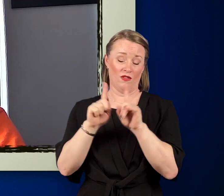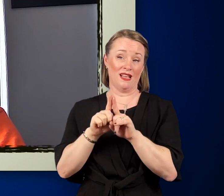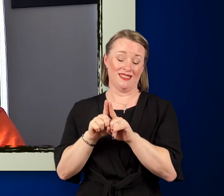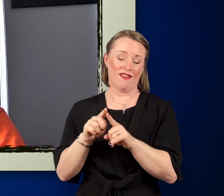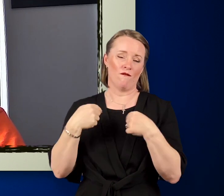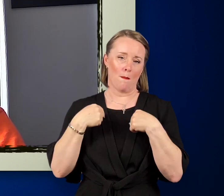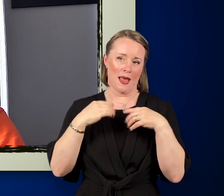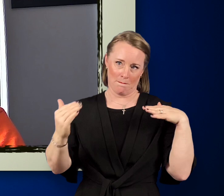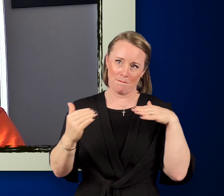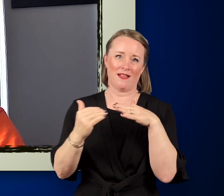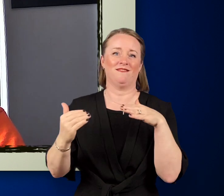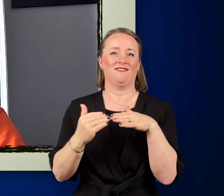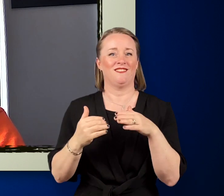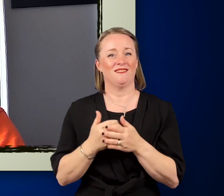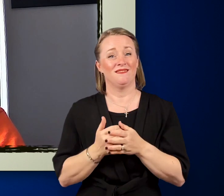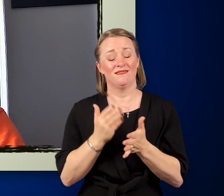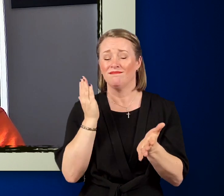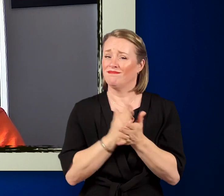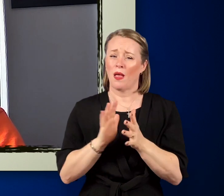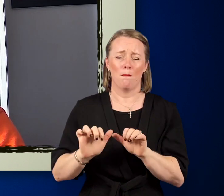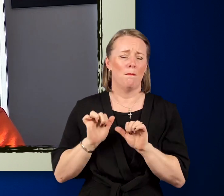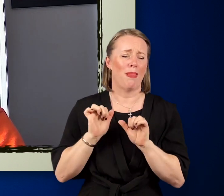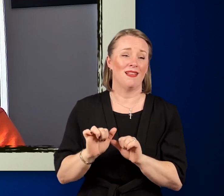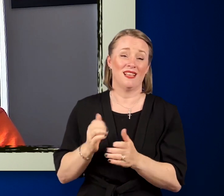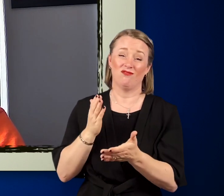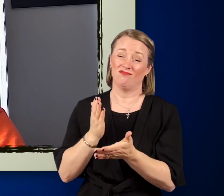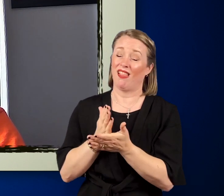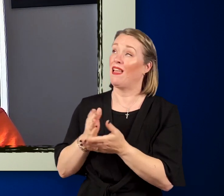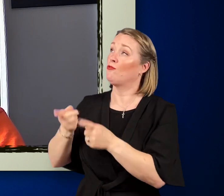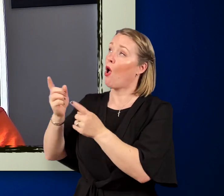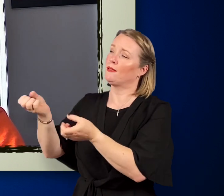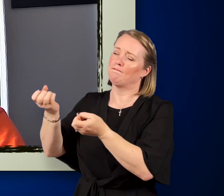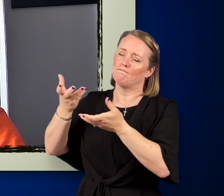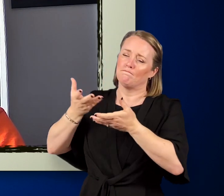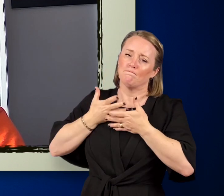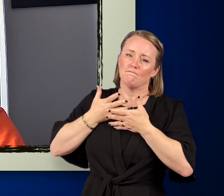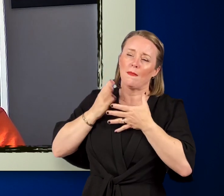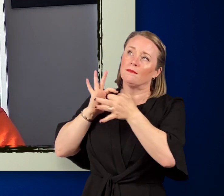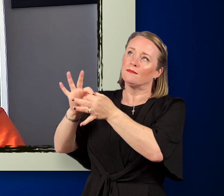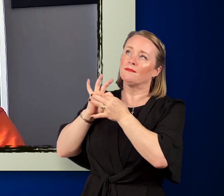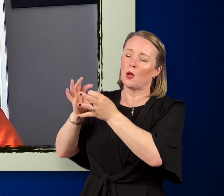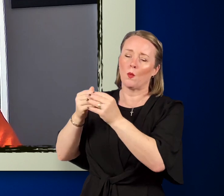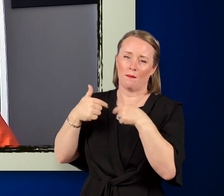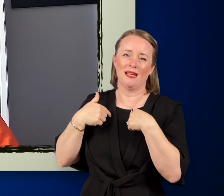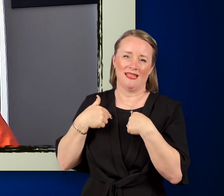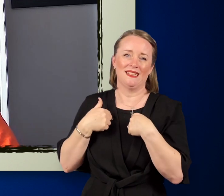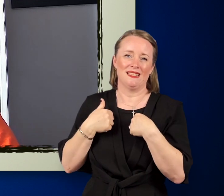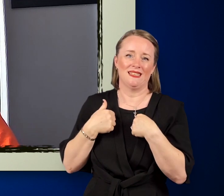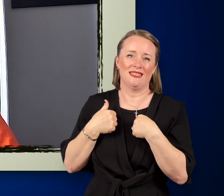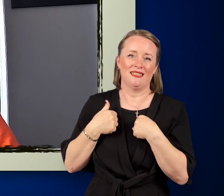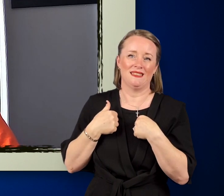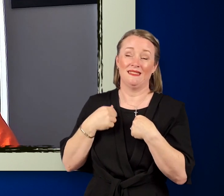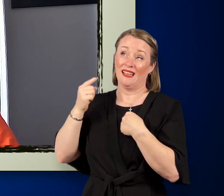an absolute blessing that God has made himself known to me during this lockdown period. It's just wonderful that I've